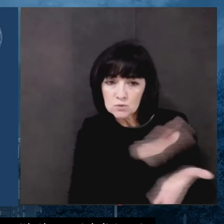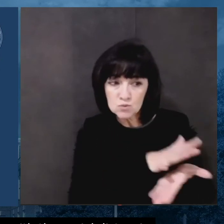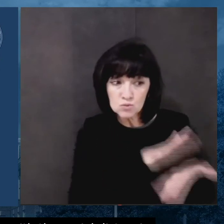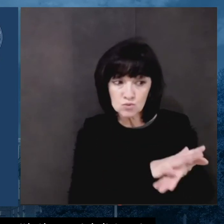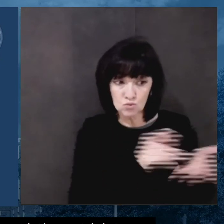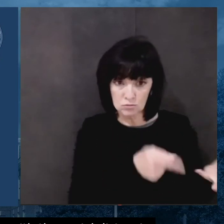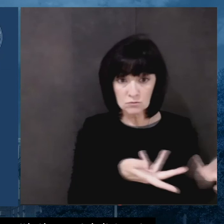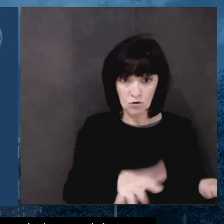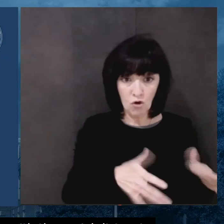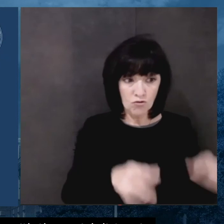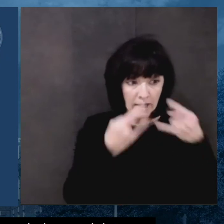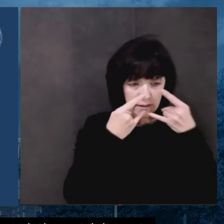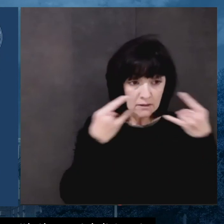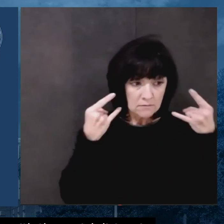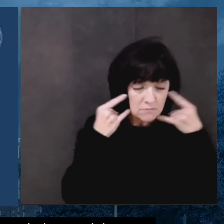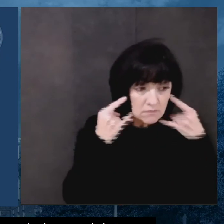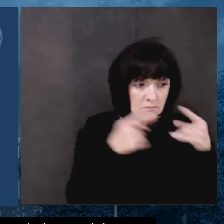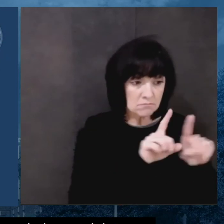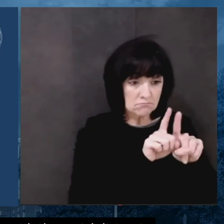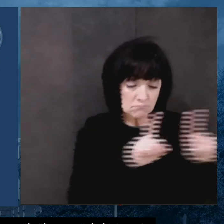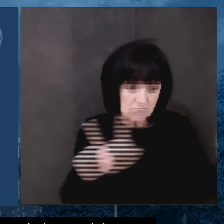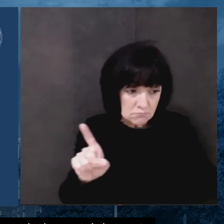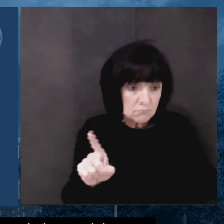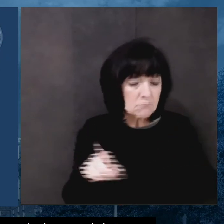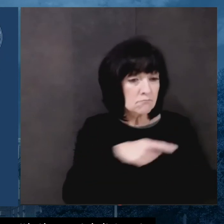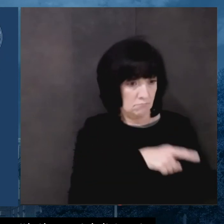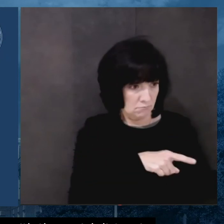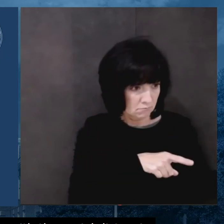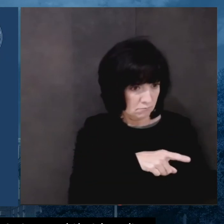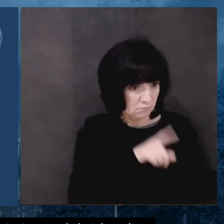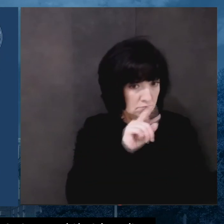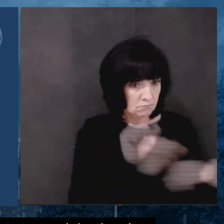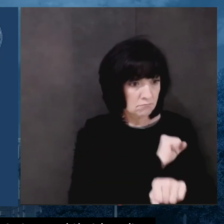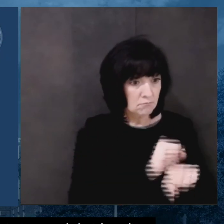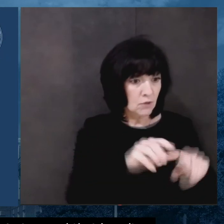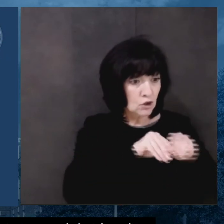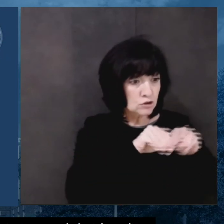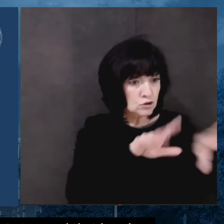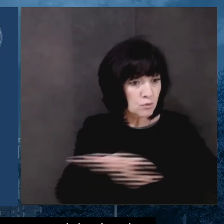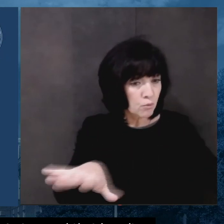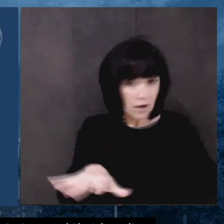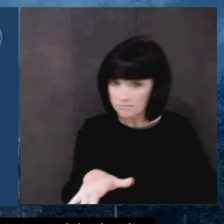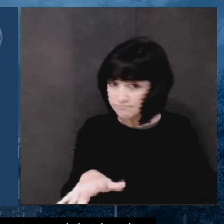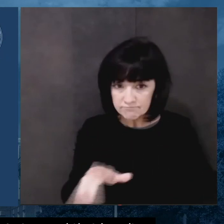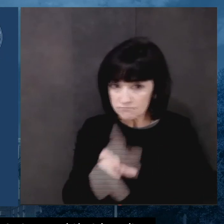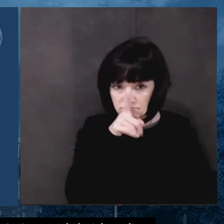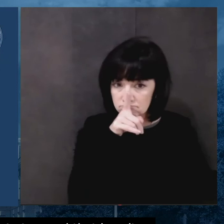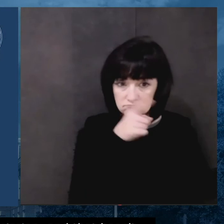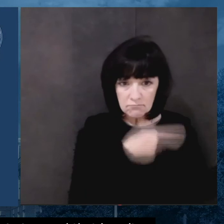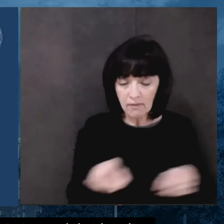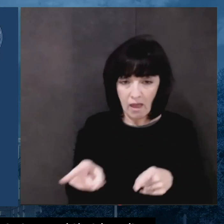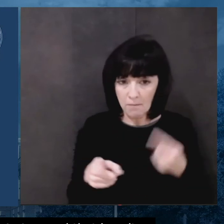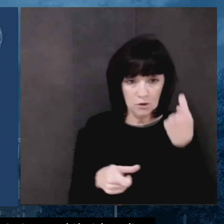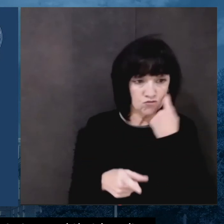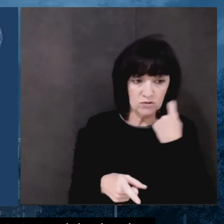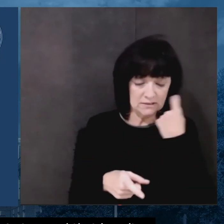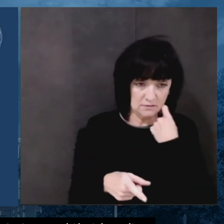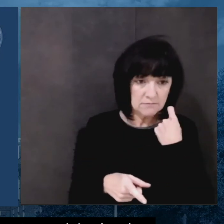has not been the case, thankfully, and then the impact of the increased number of positive cases in